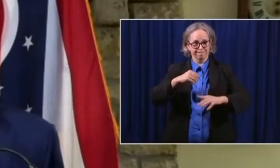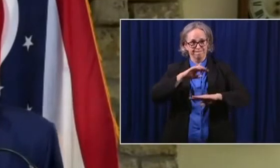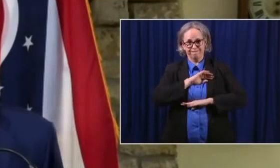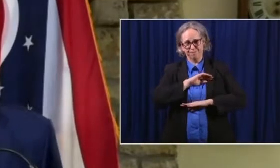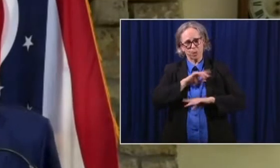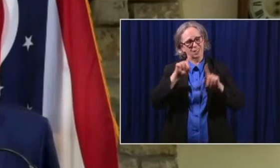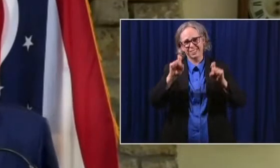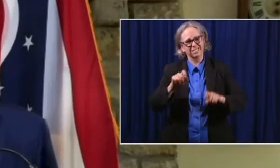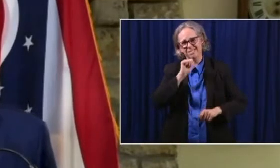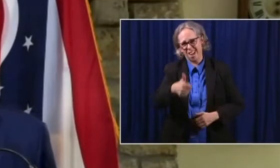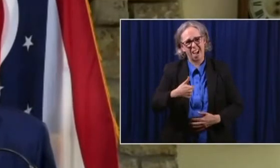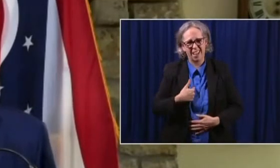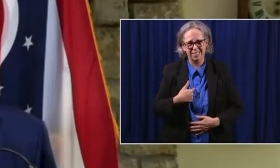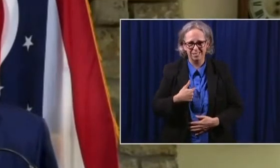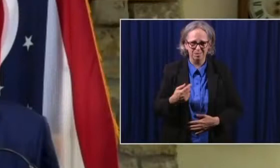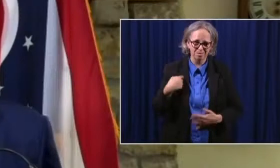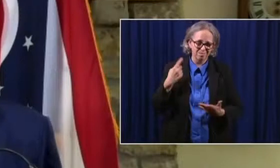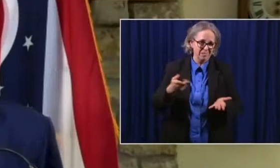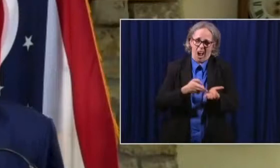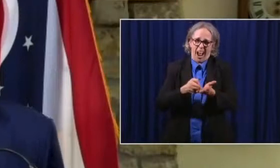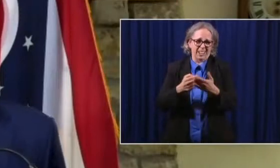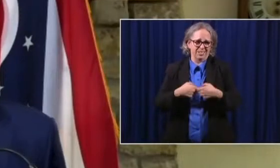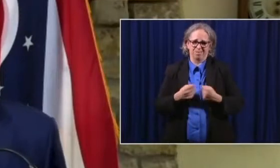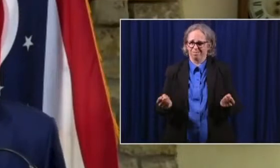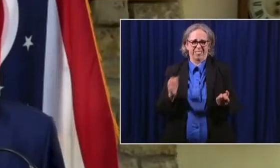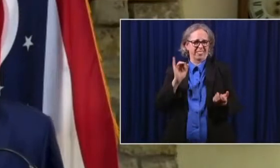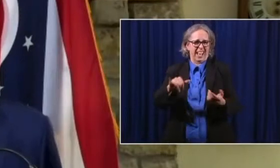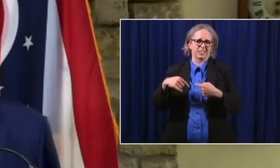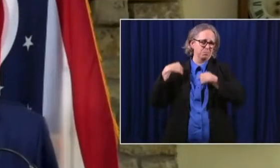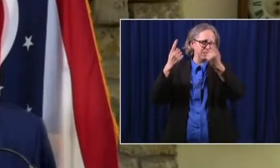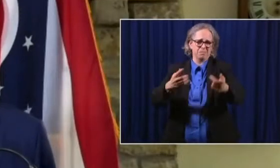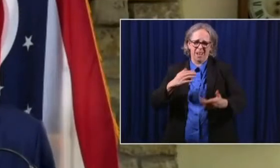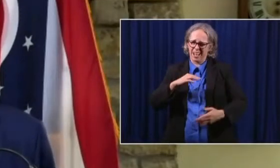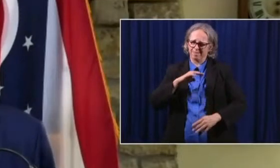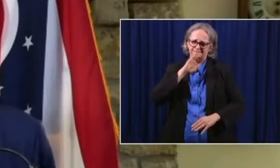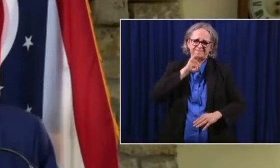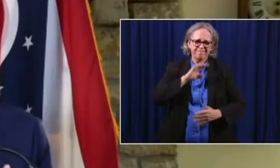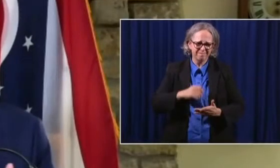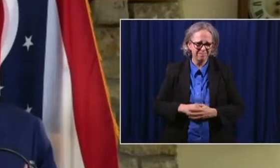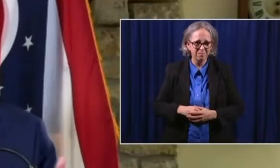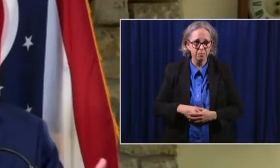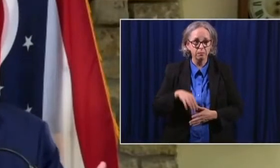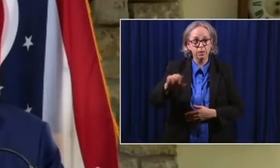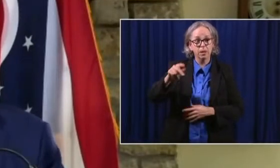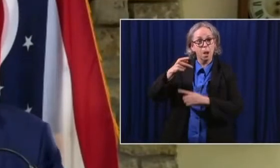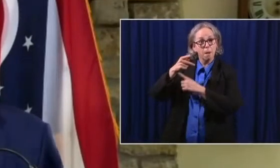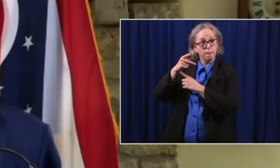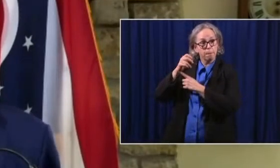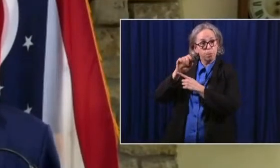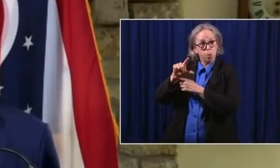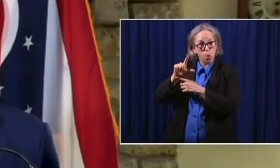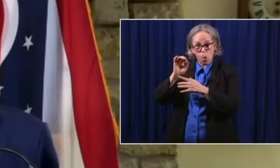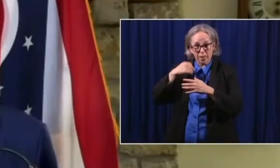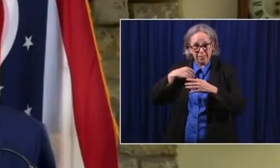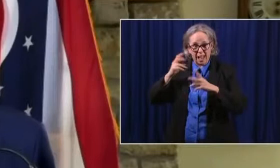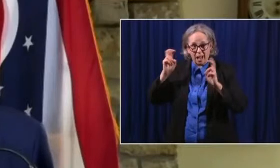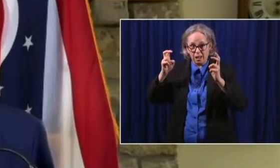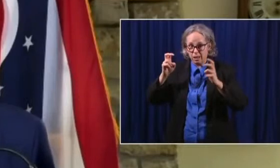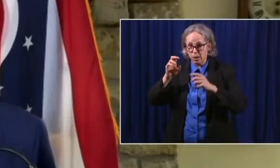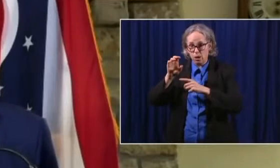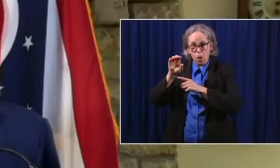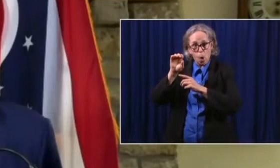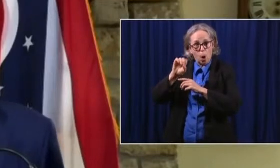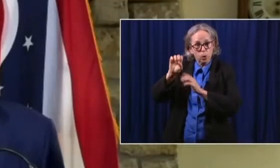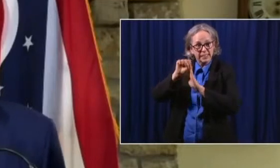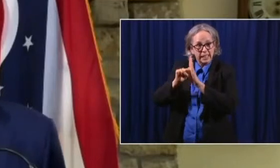the pooling process that's starting to occur at Ohio State? We hope to take that throughout the state to a number of different